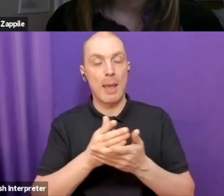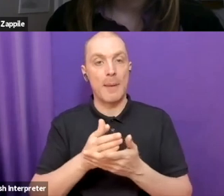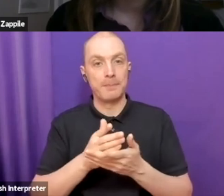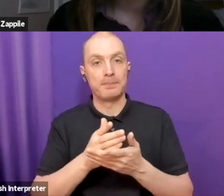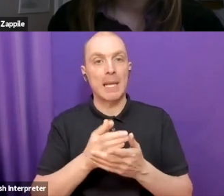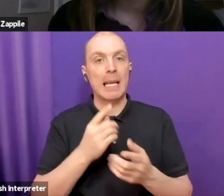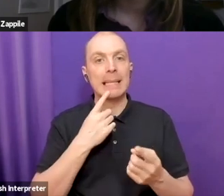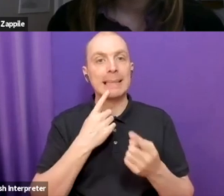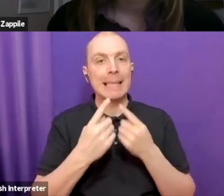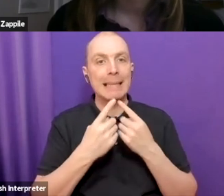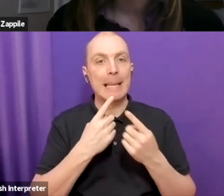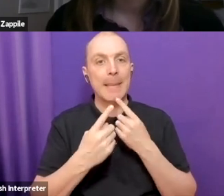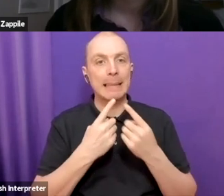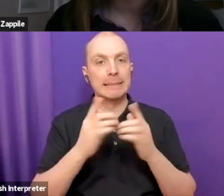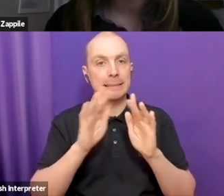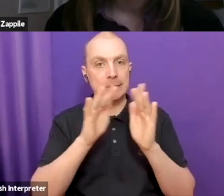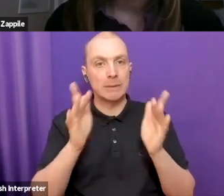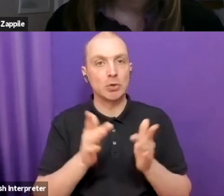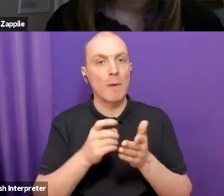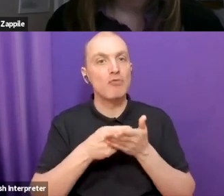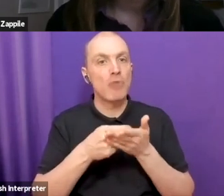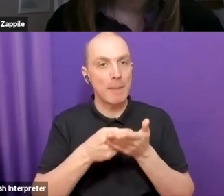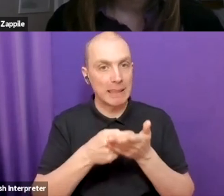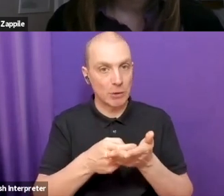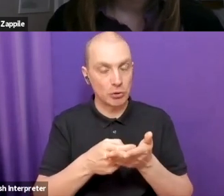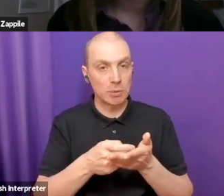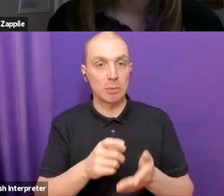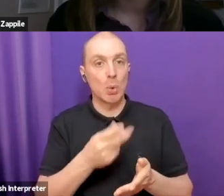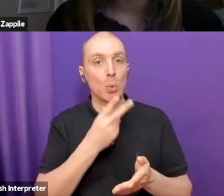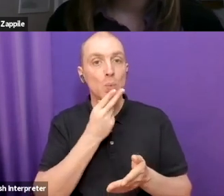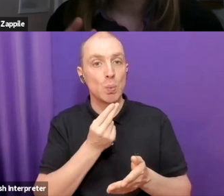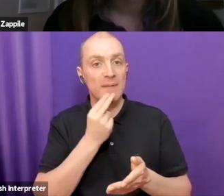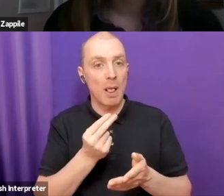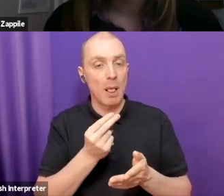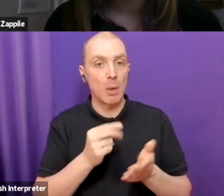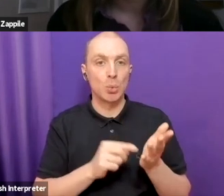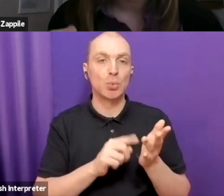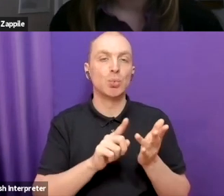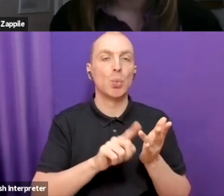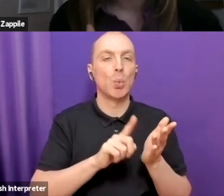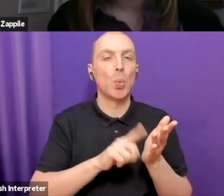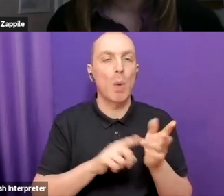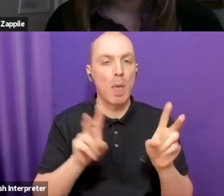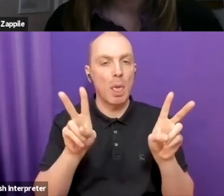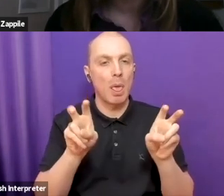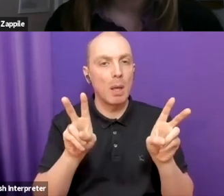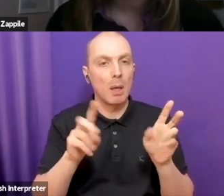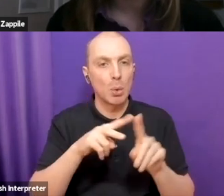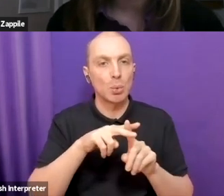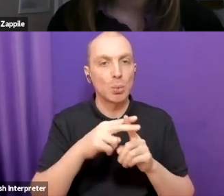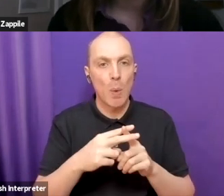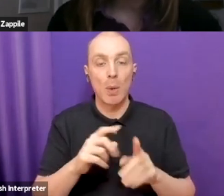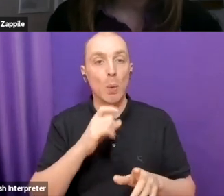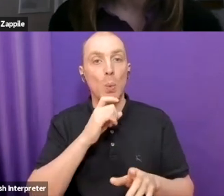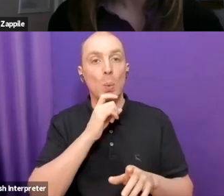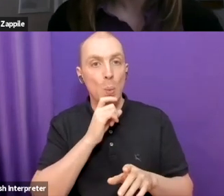that can be a useful tool for those who it's the first time they are engaging with the UPR, to